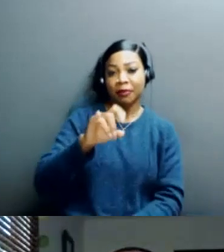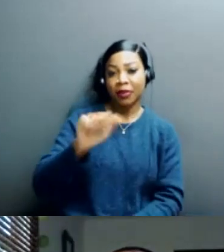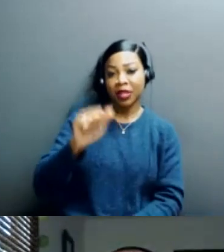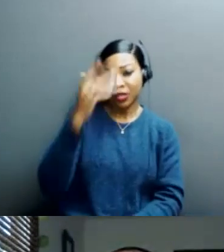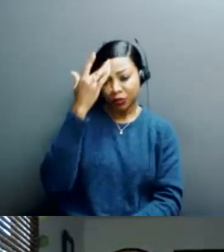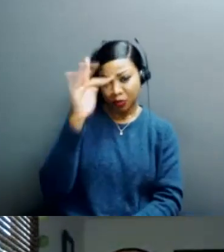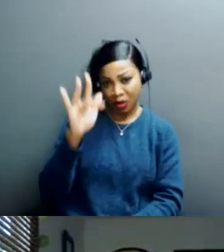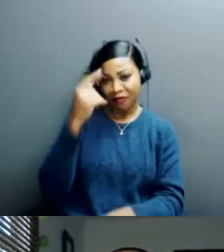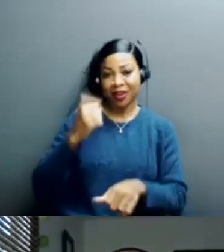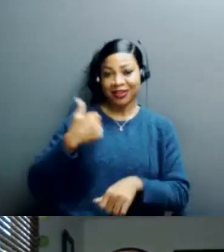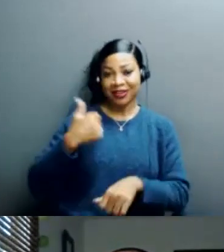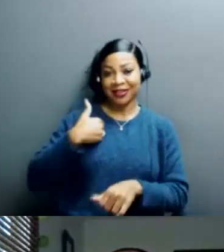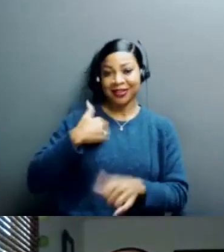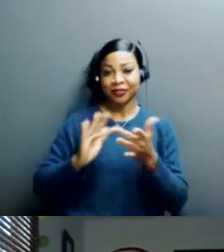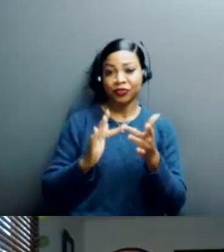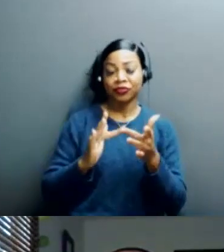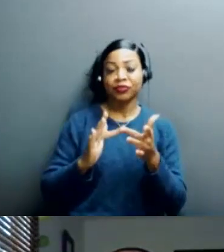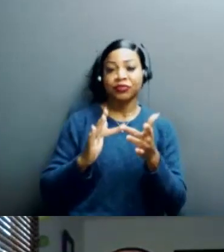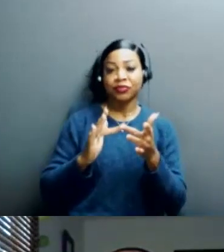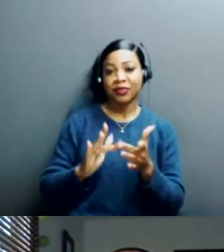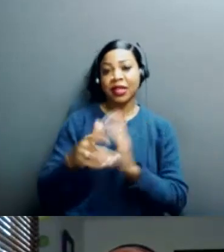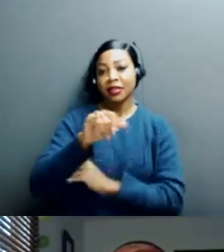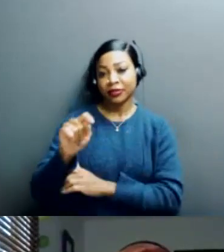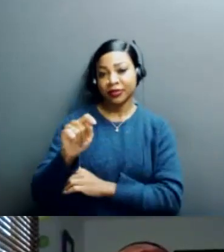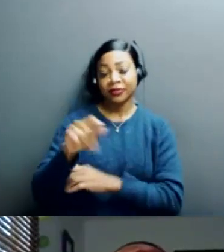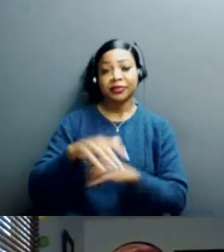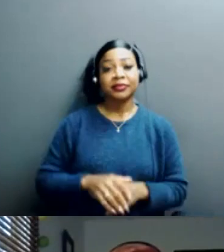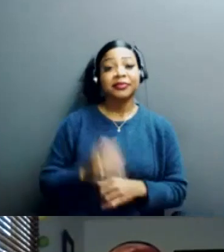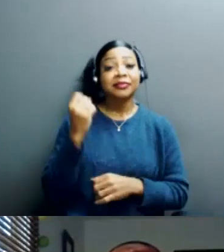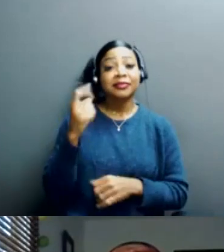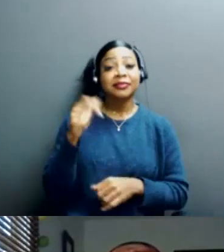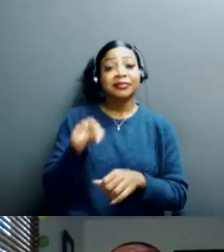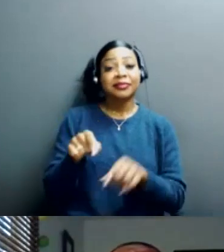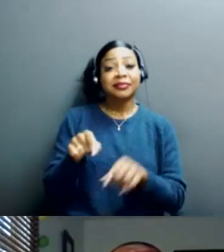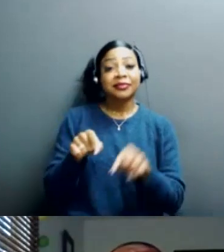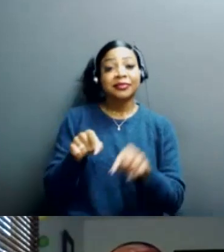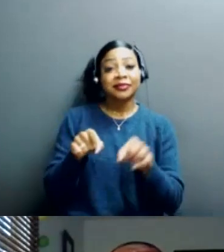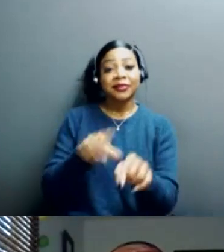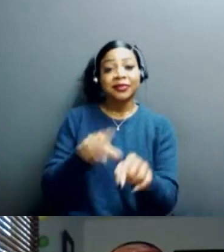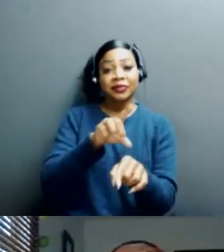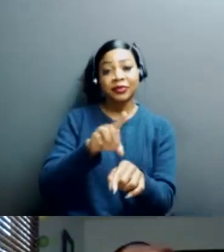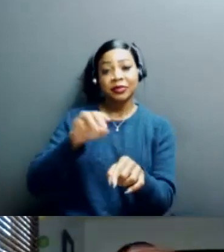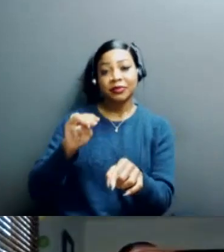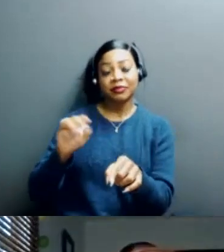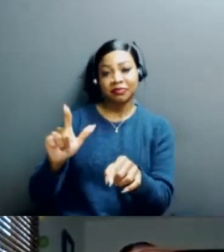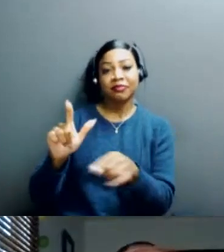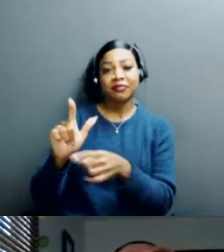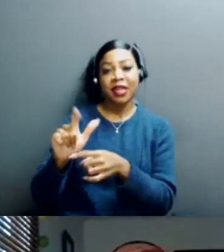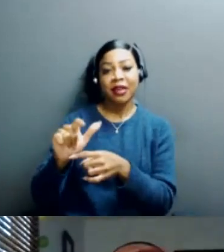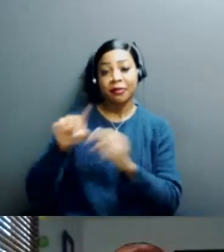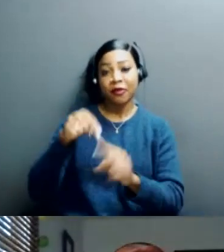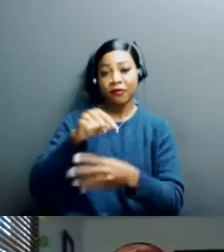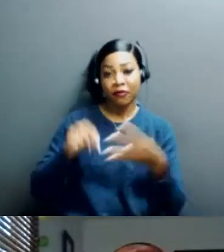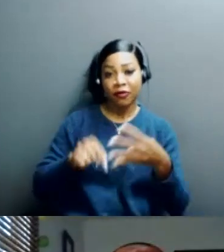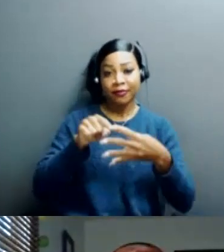literacy um and and for us you know at its core digital media literacy is about sort of four things it's about